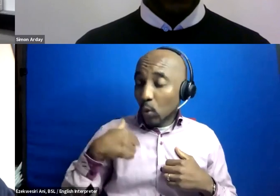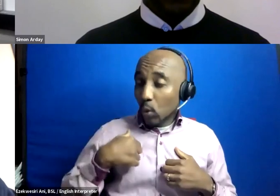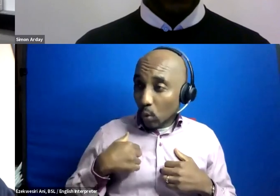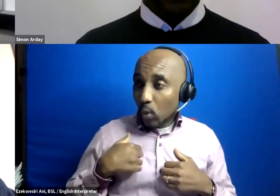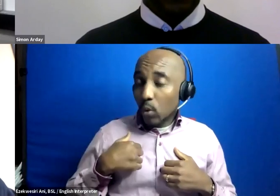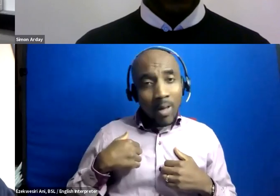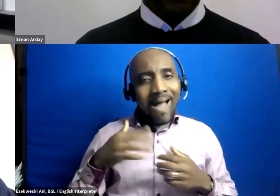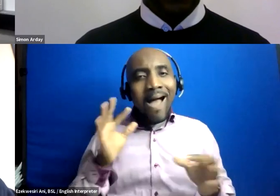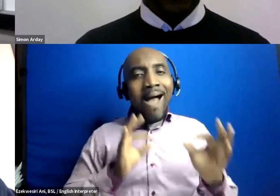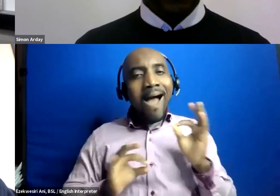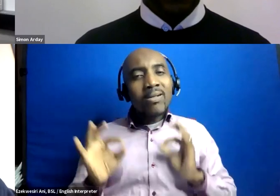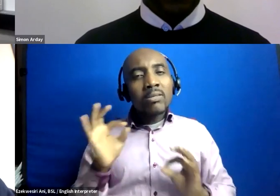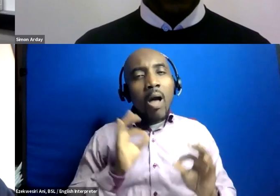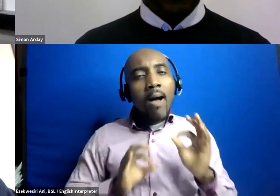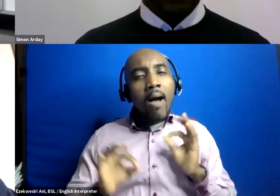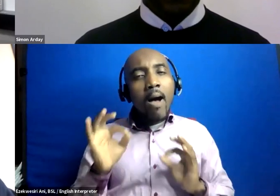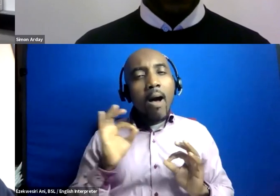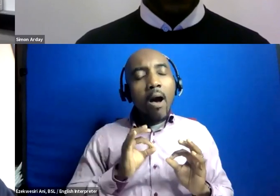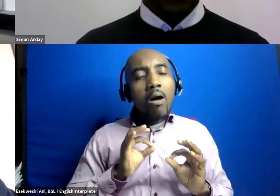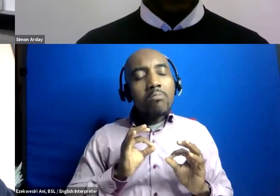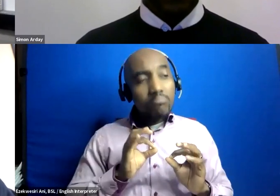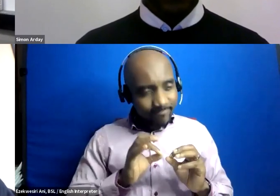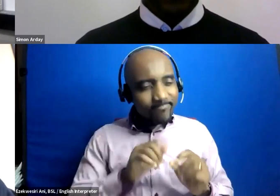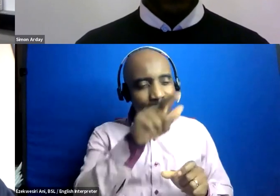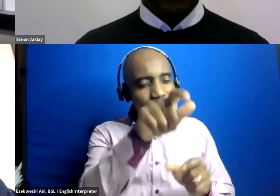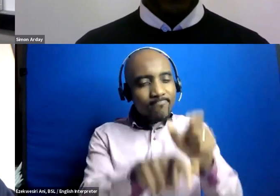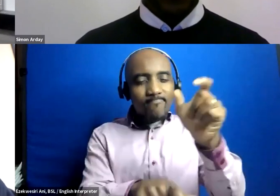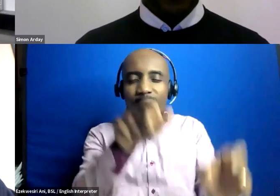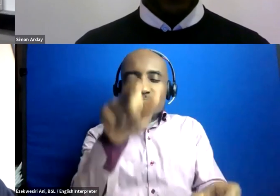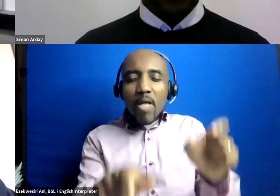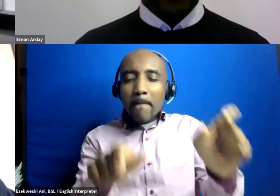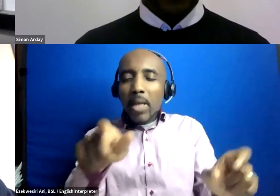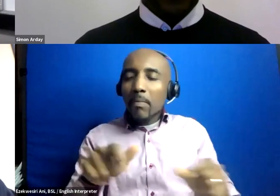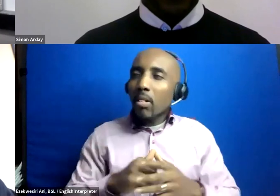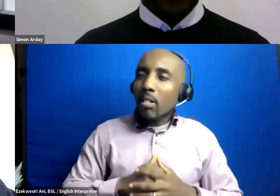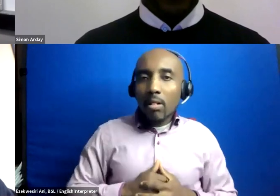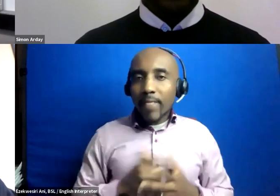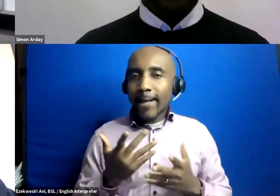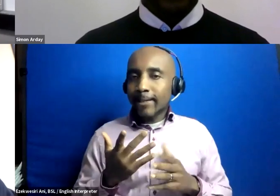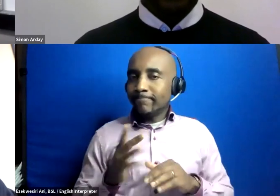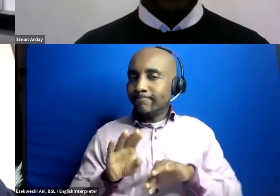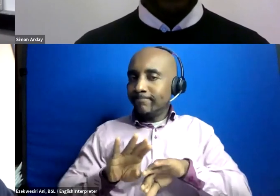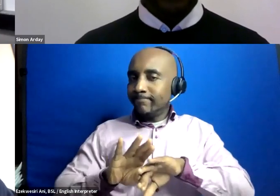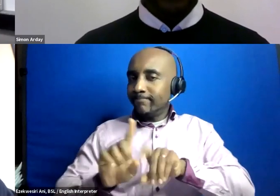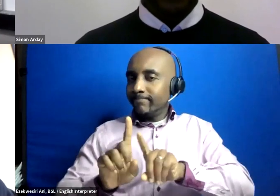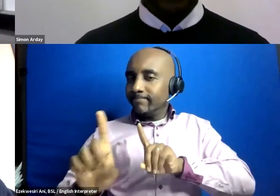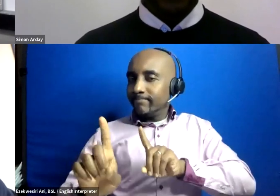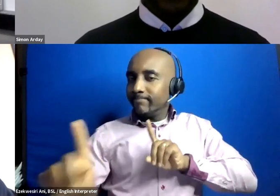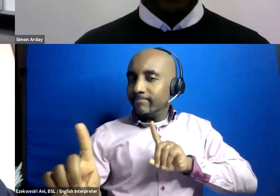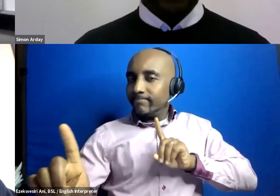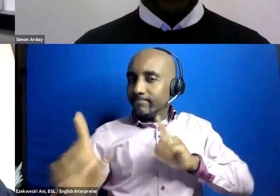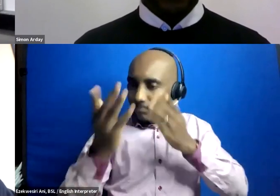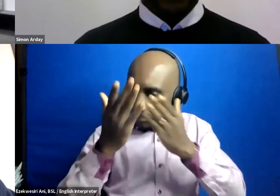as an actor, people sort of tend to kind of give you a little some distance, give you a little bit of that